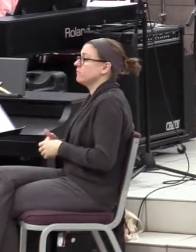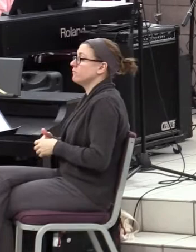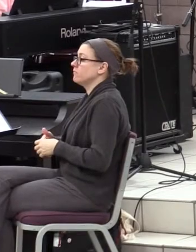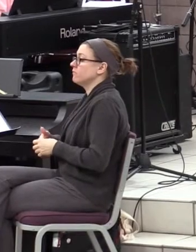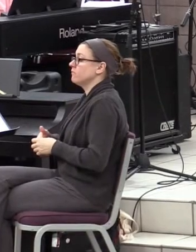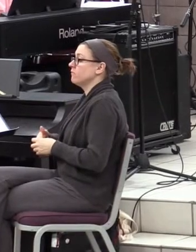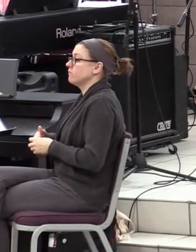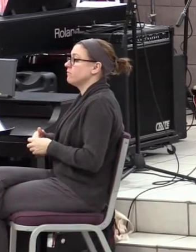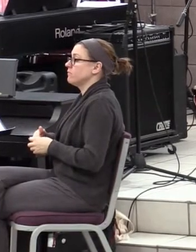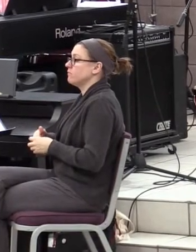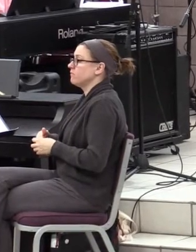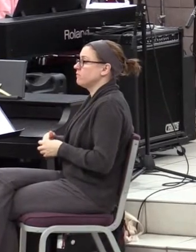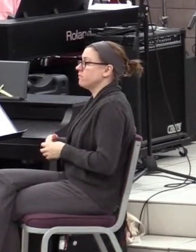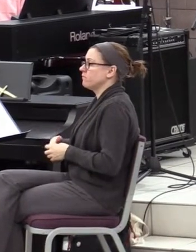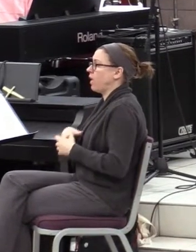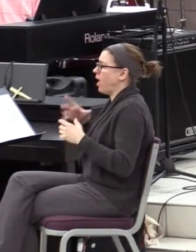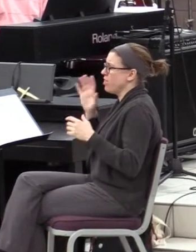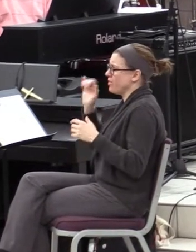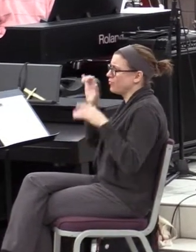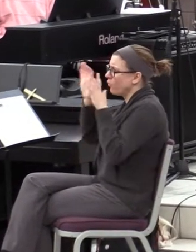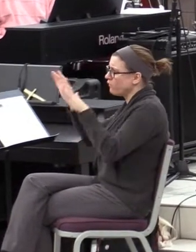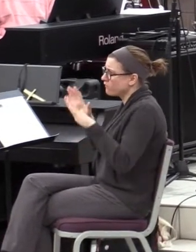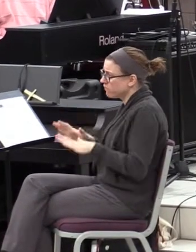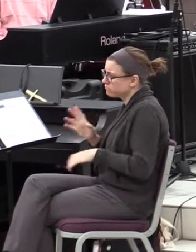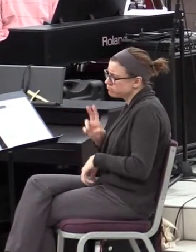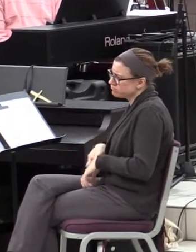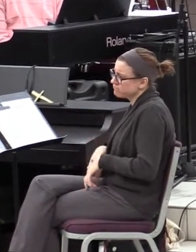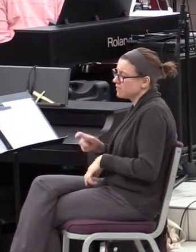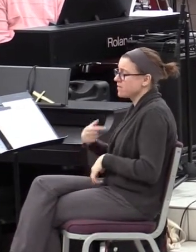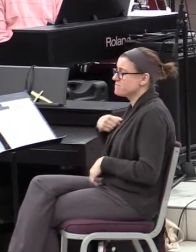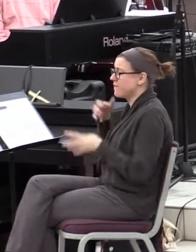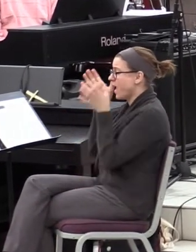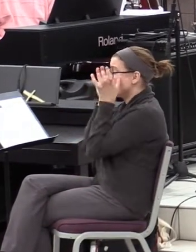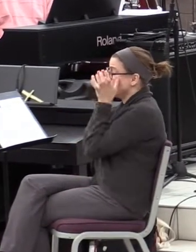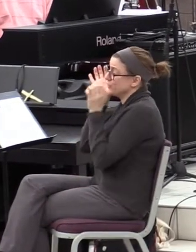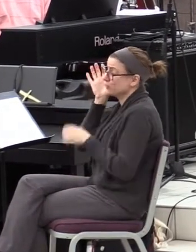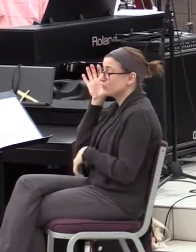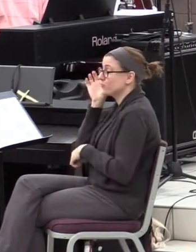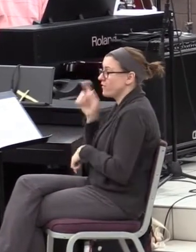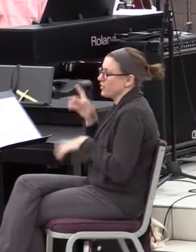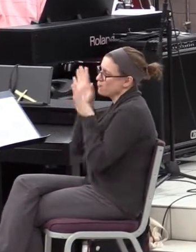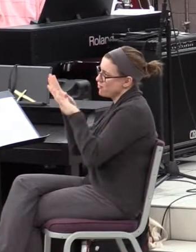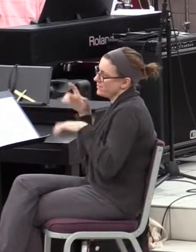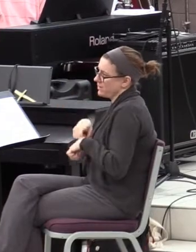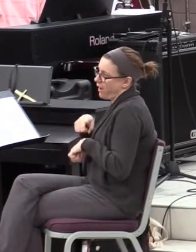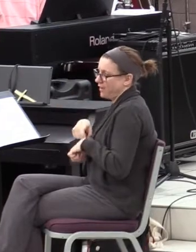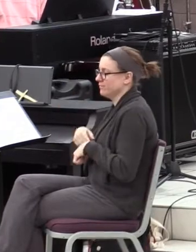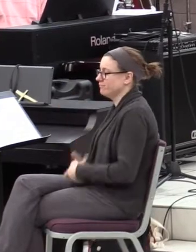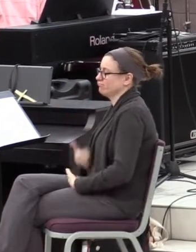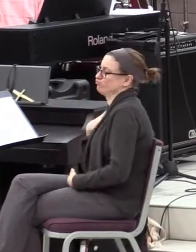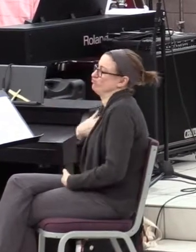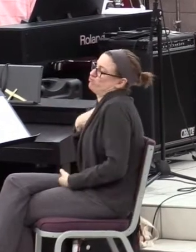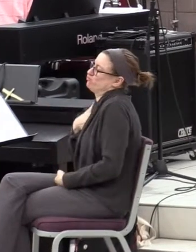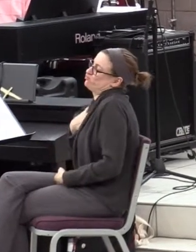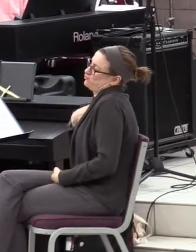And that's wonderful. My ears are having a good old time.